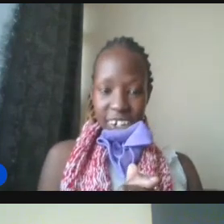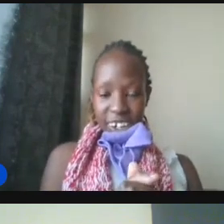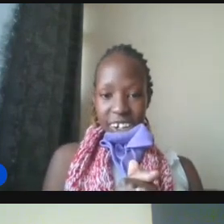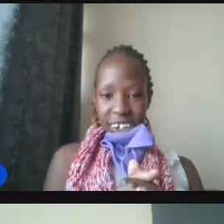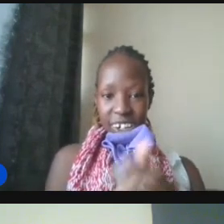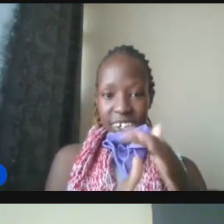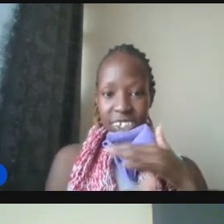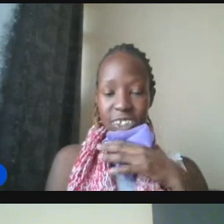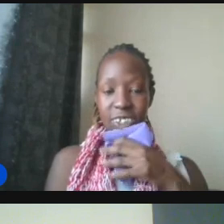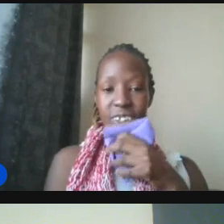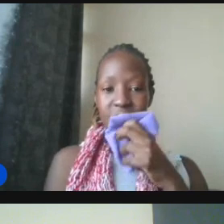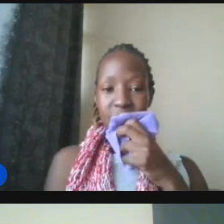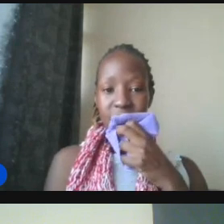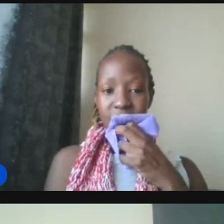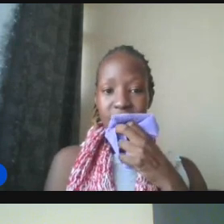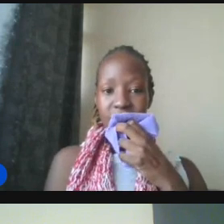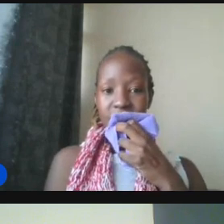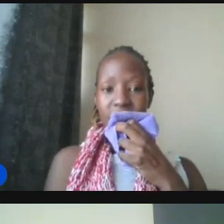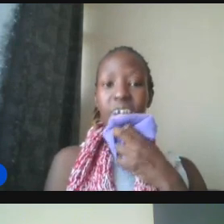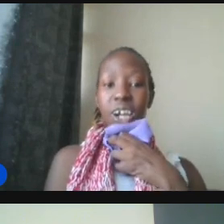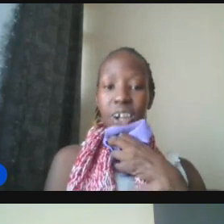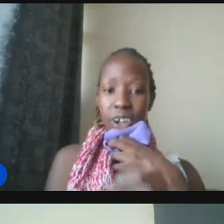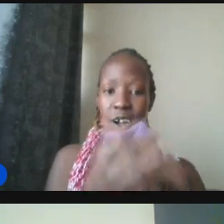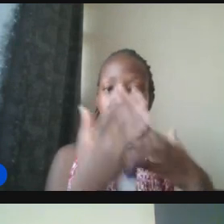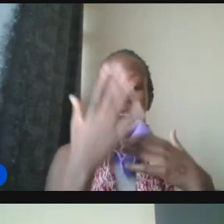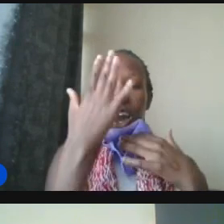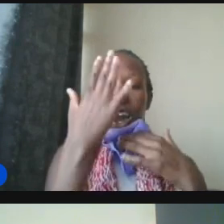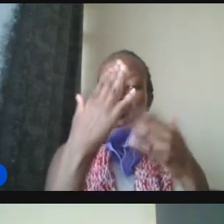to limited visibility and engagement.